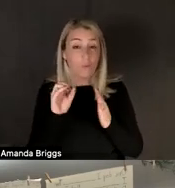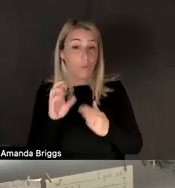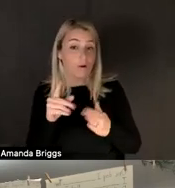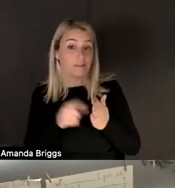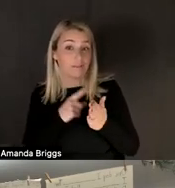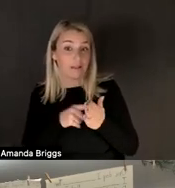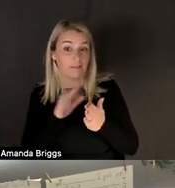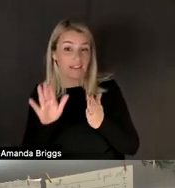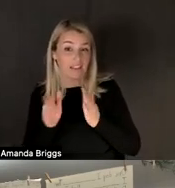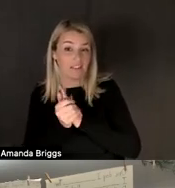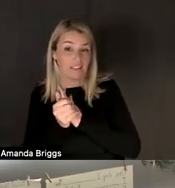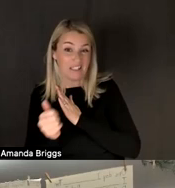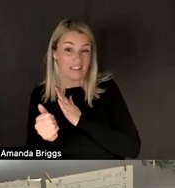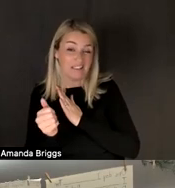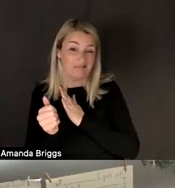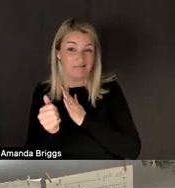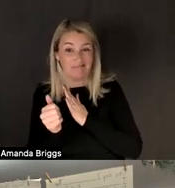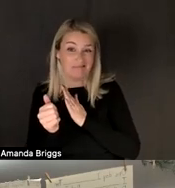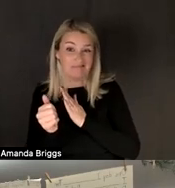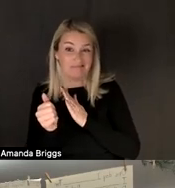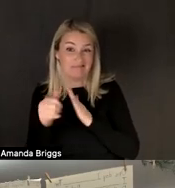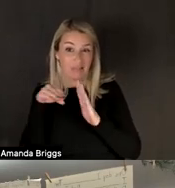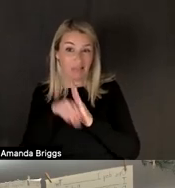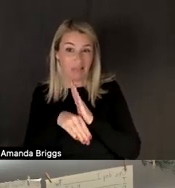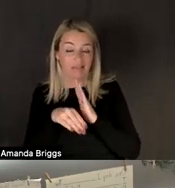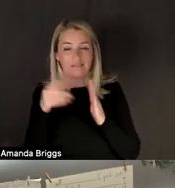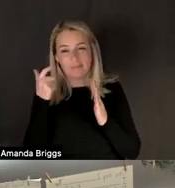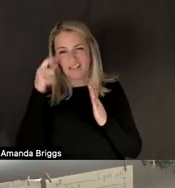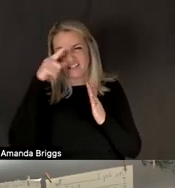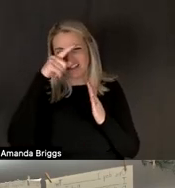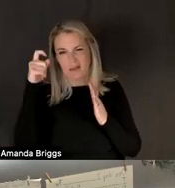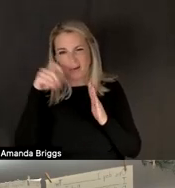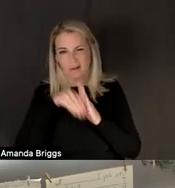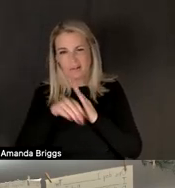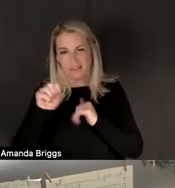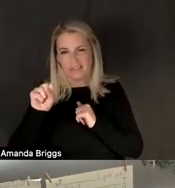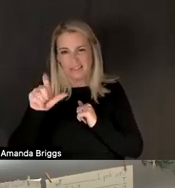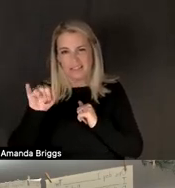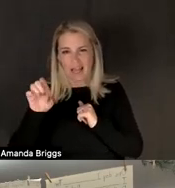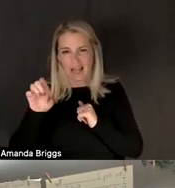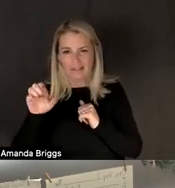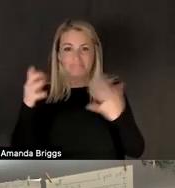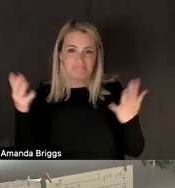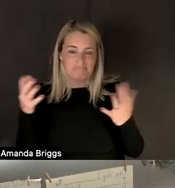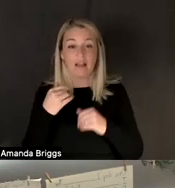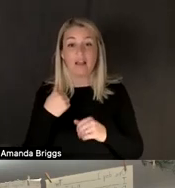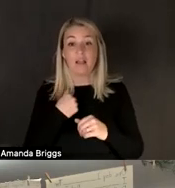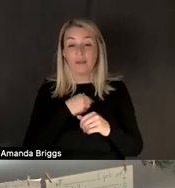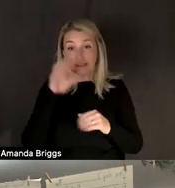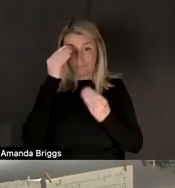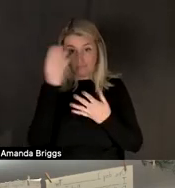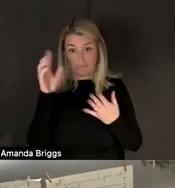skills fall off because of summer slide. So we look at some data. We